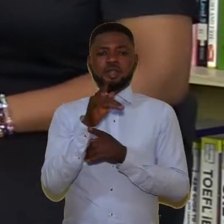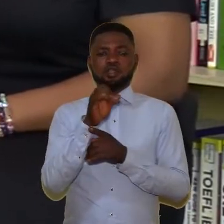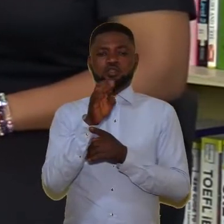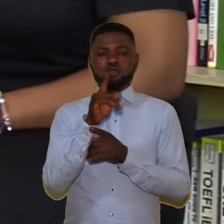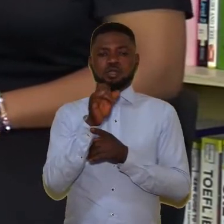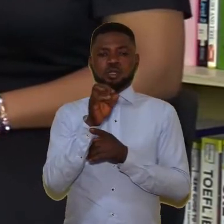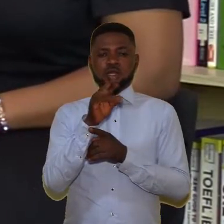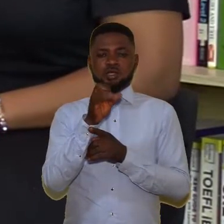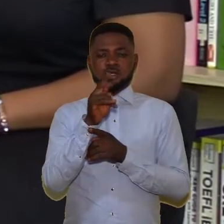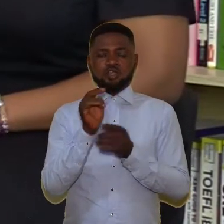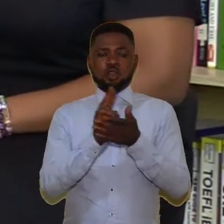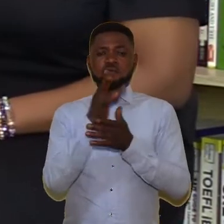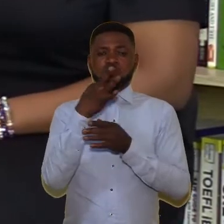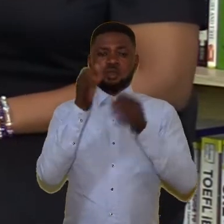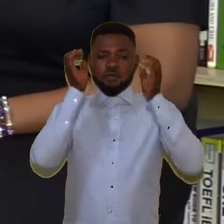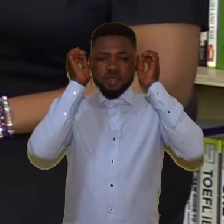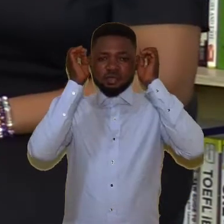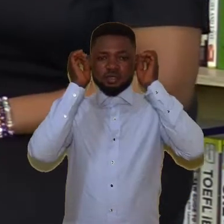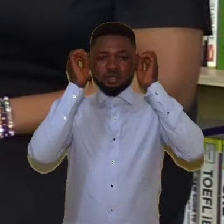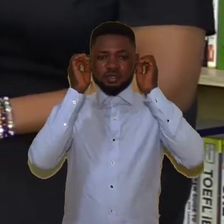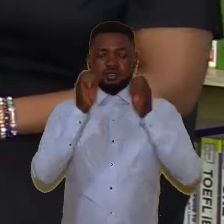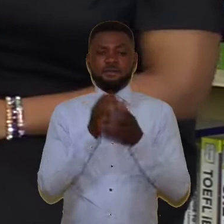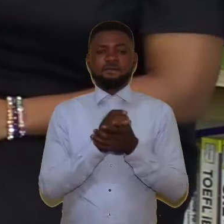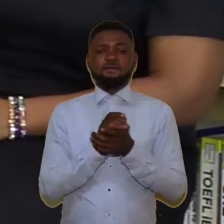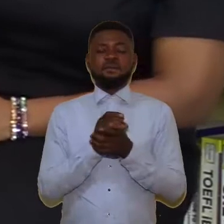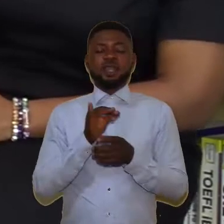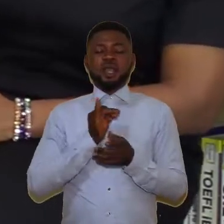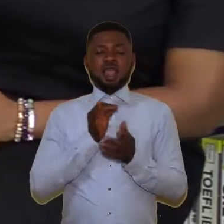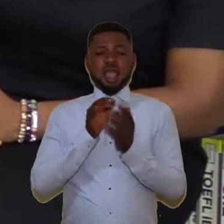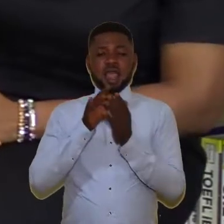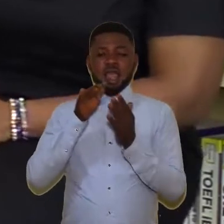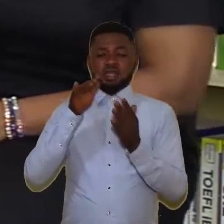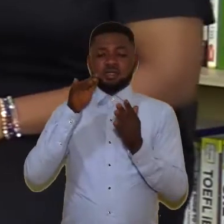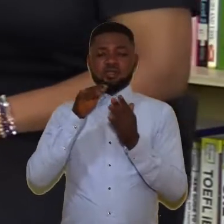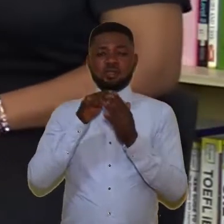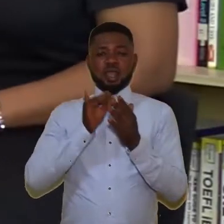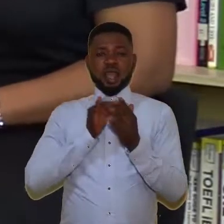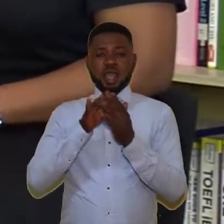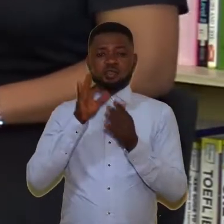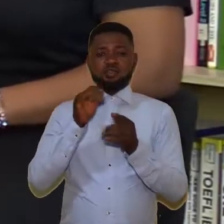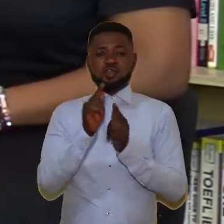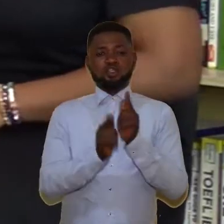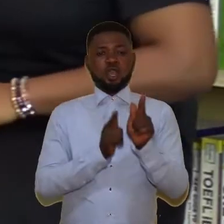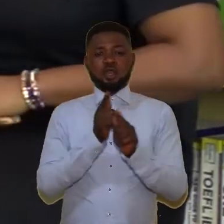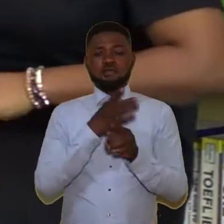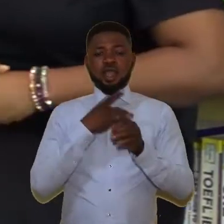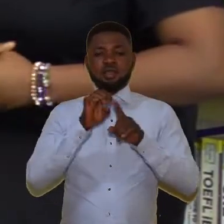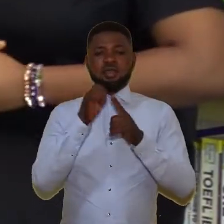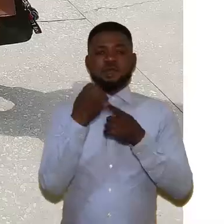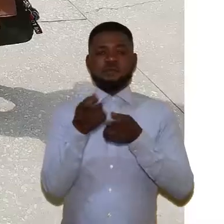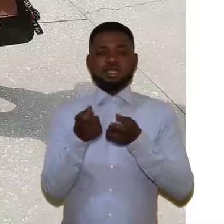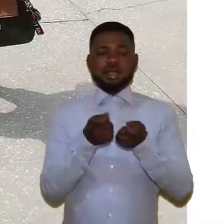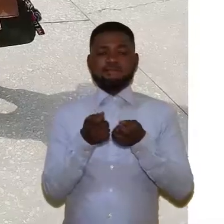Sholari University of Education. I So studied. you followed my profession. Yes, That's I good. studied geography and